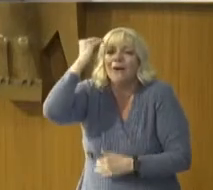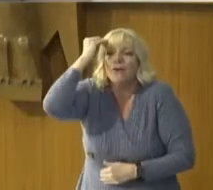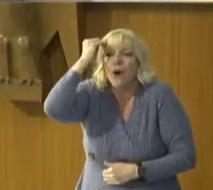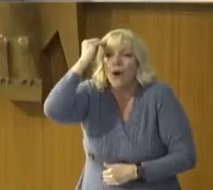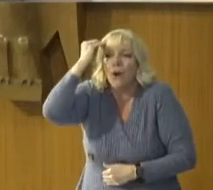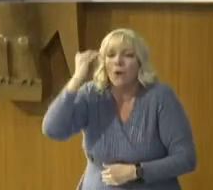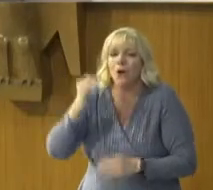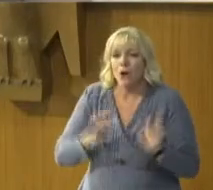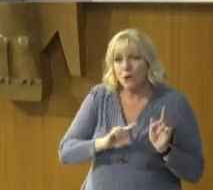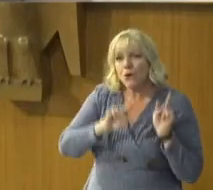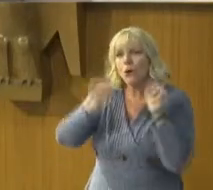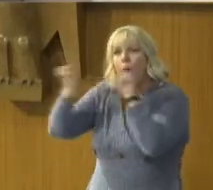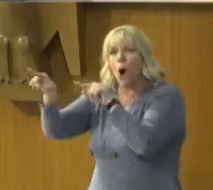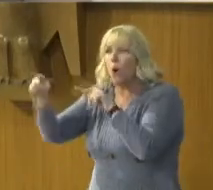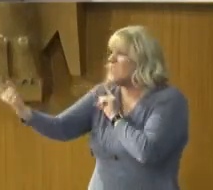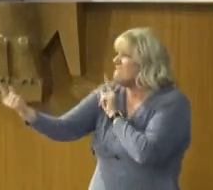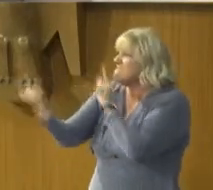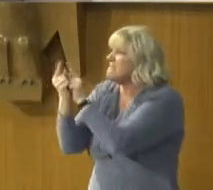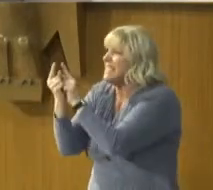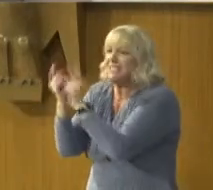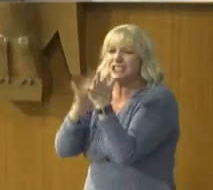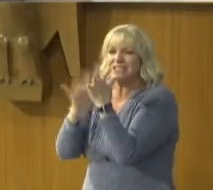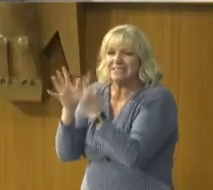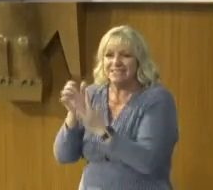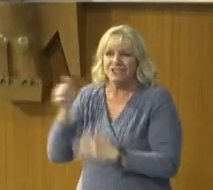to Galilee and see if you can find him.